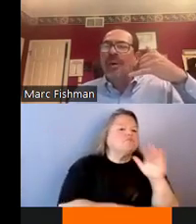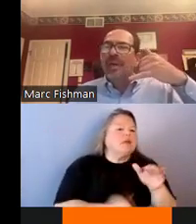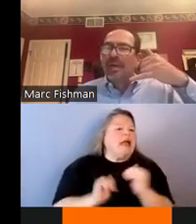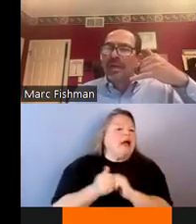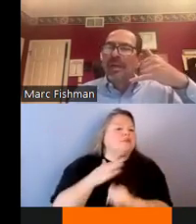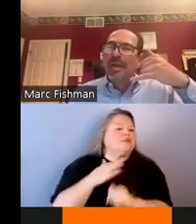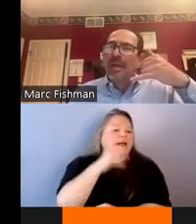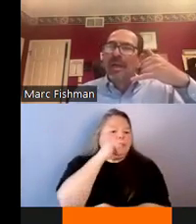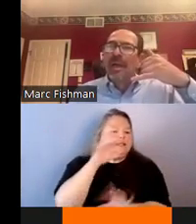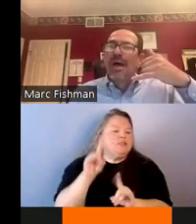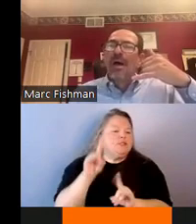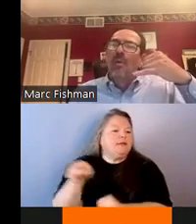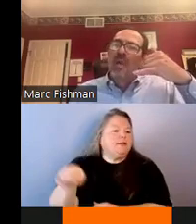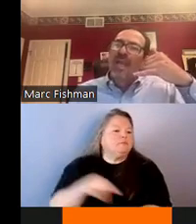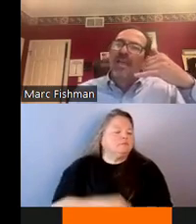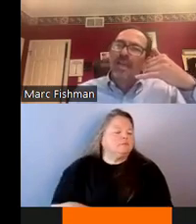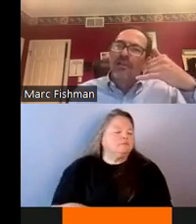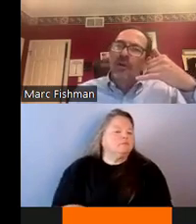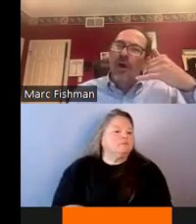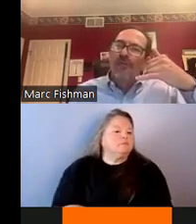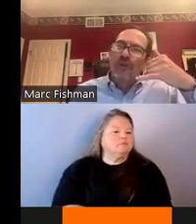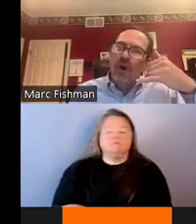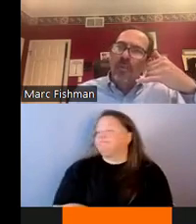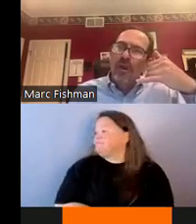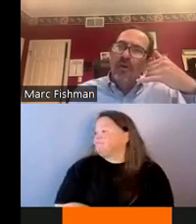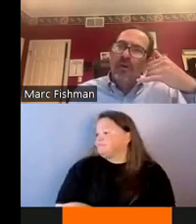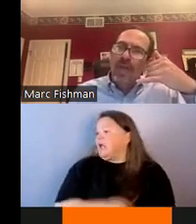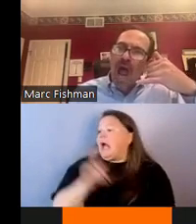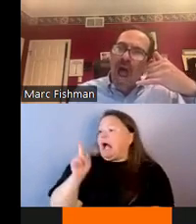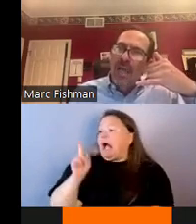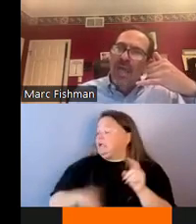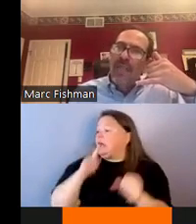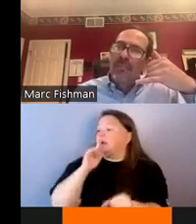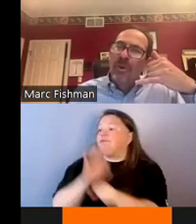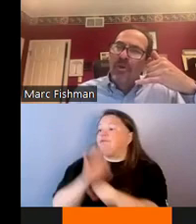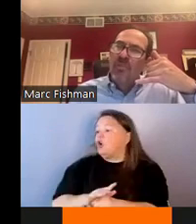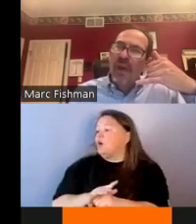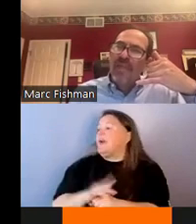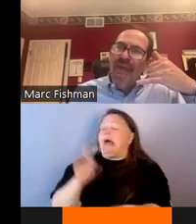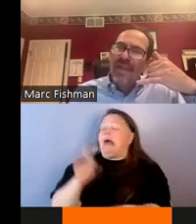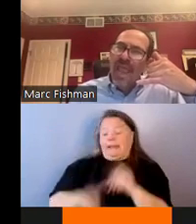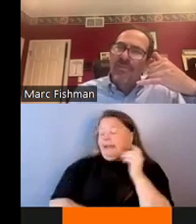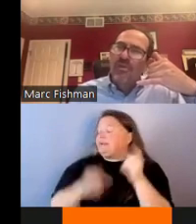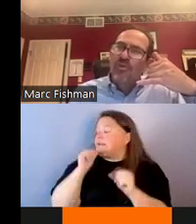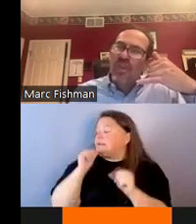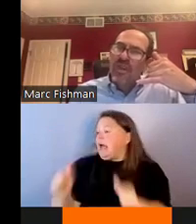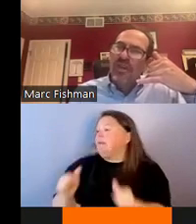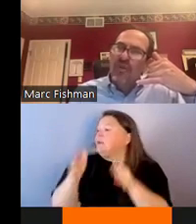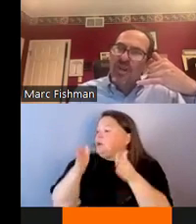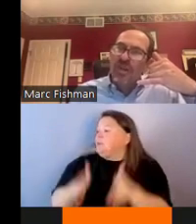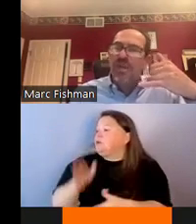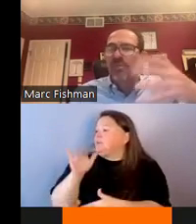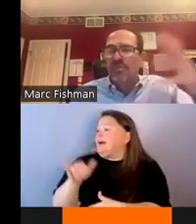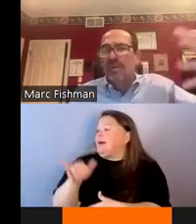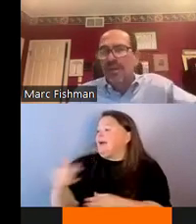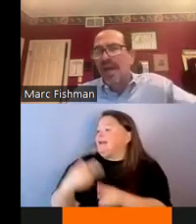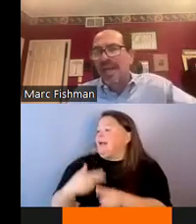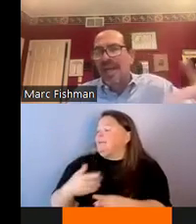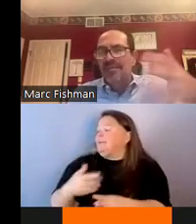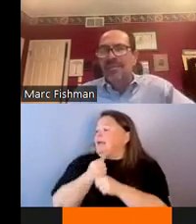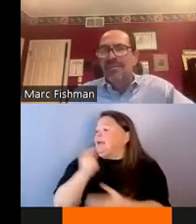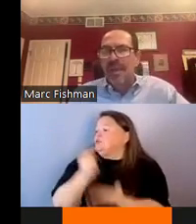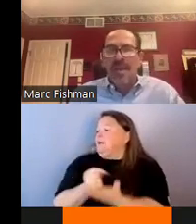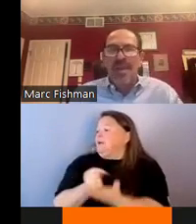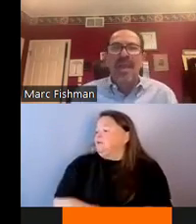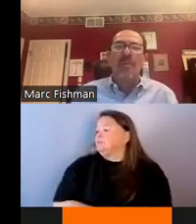my kid doing?" We can neither affirm nor deny that a person by that name is receiving treatment. You know,